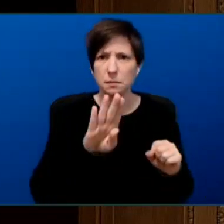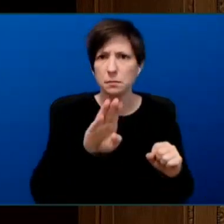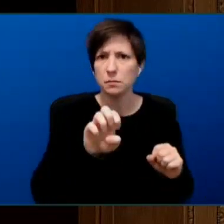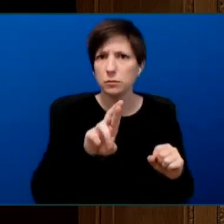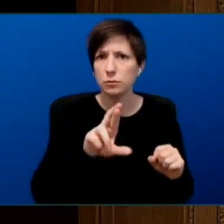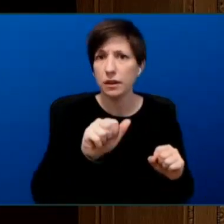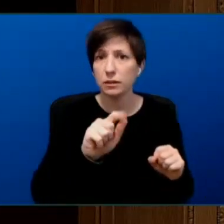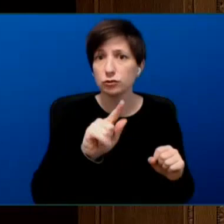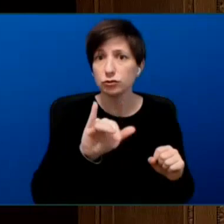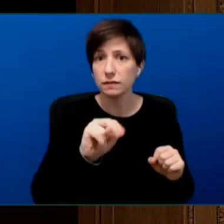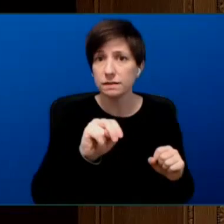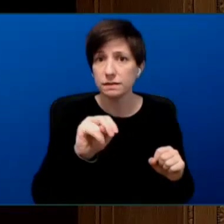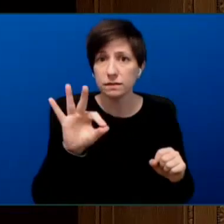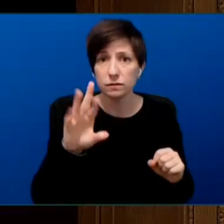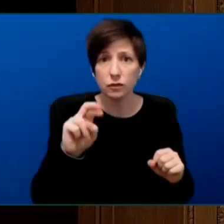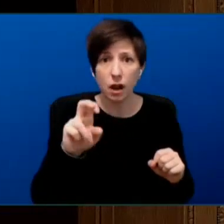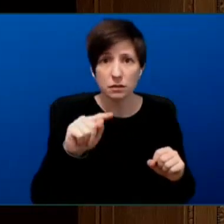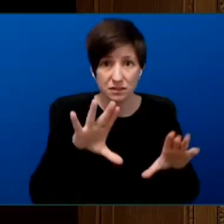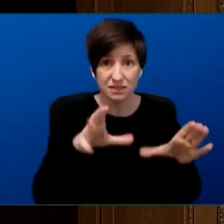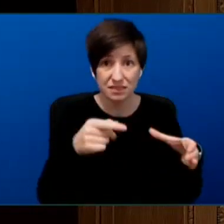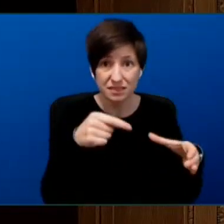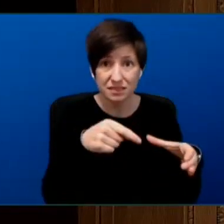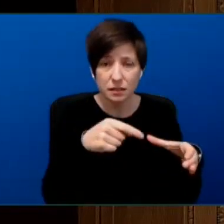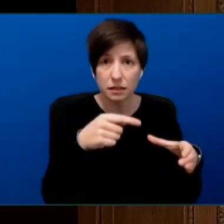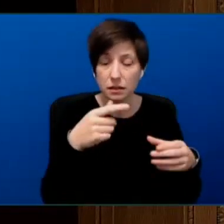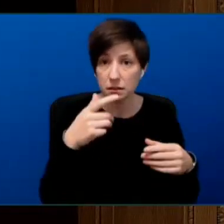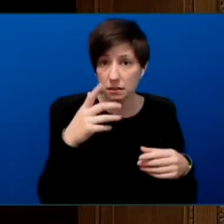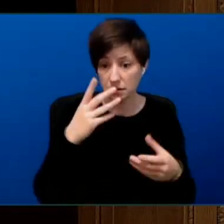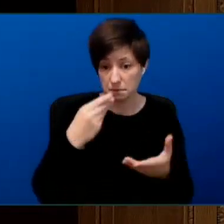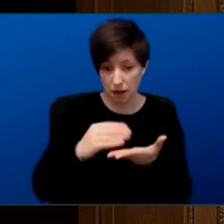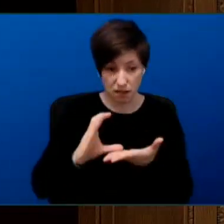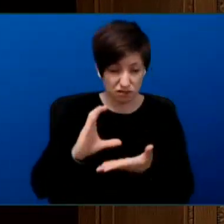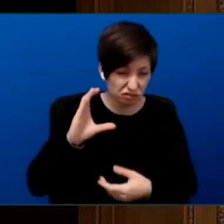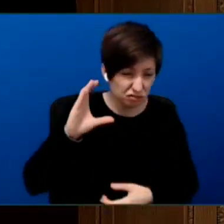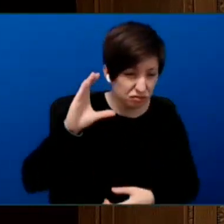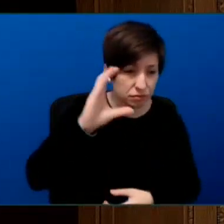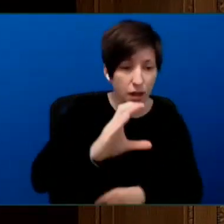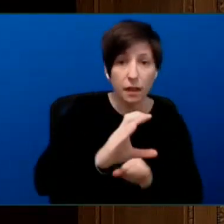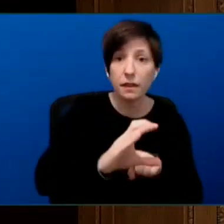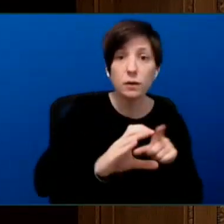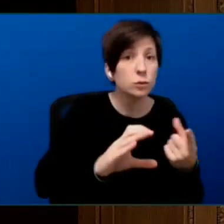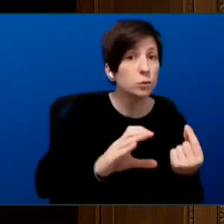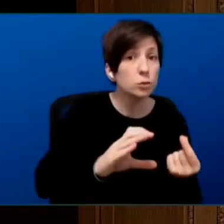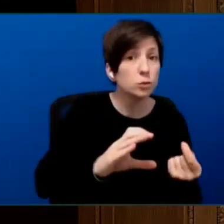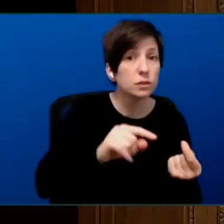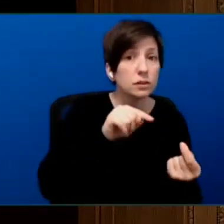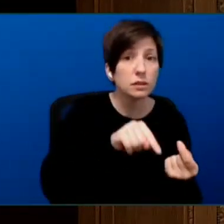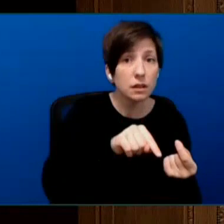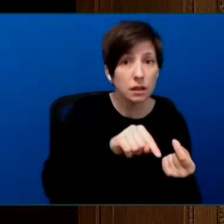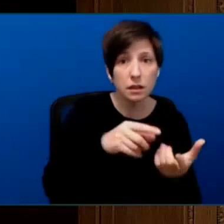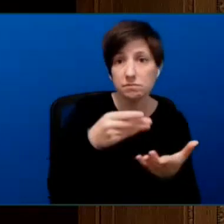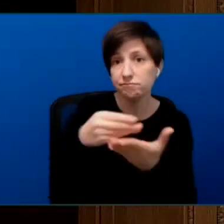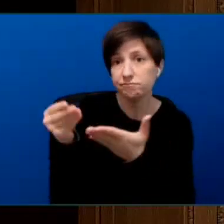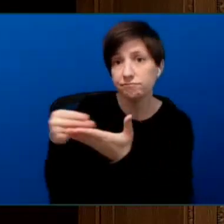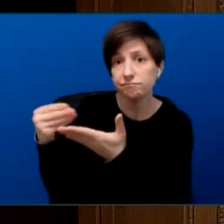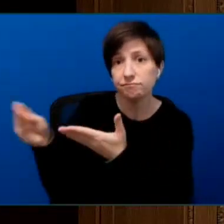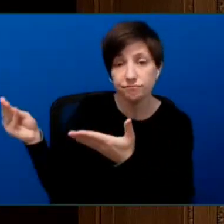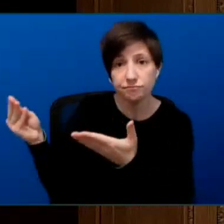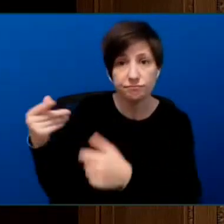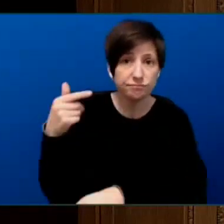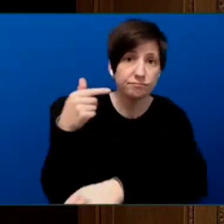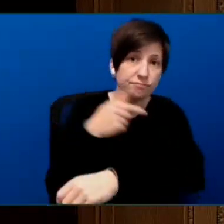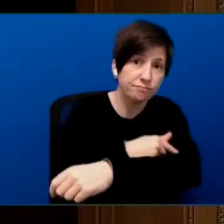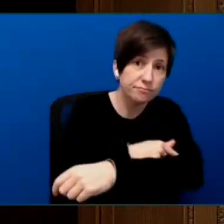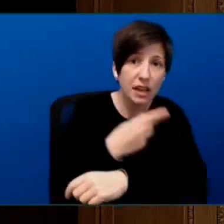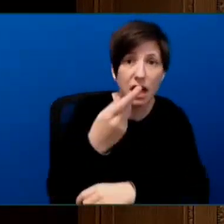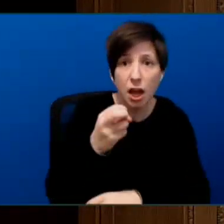took that money and it enabled them to buy heroin, cocaine,